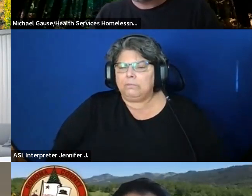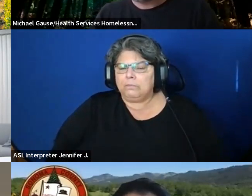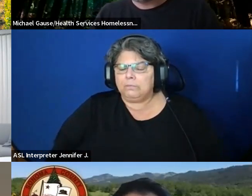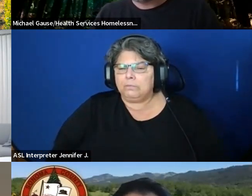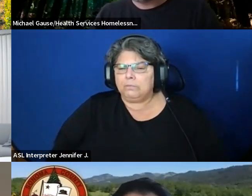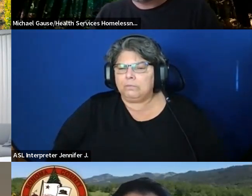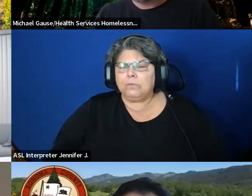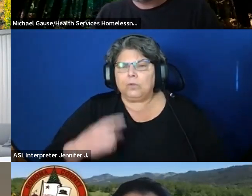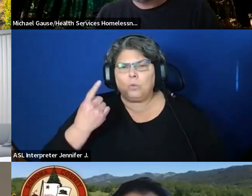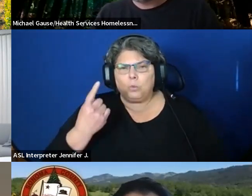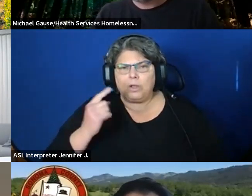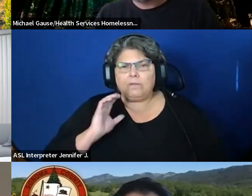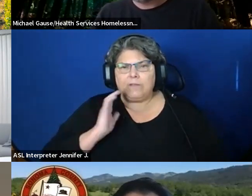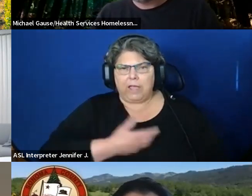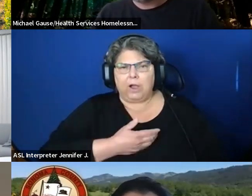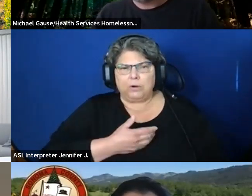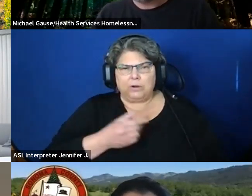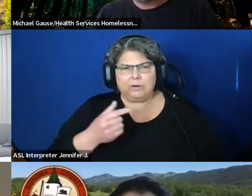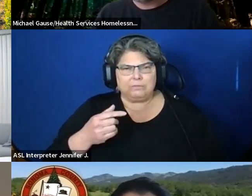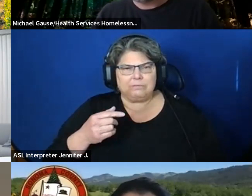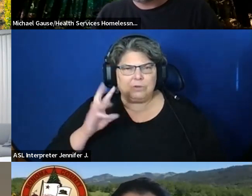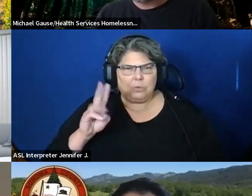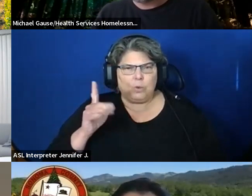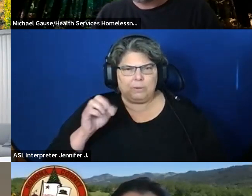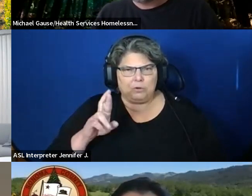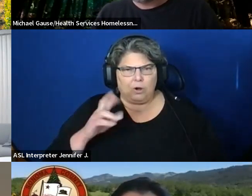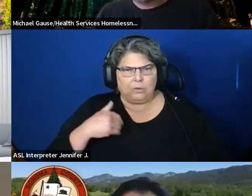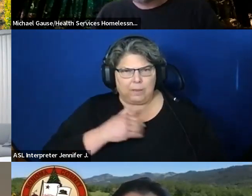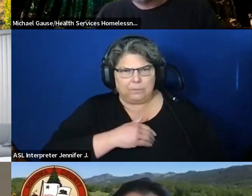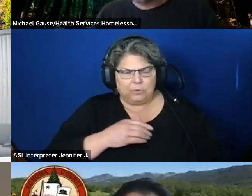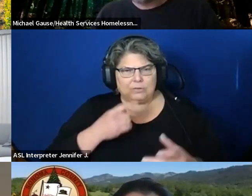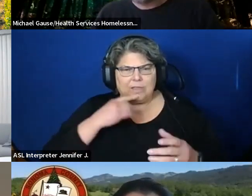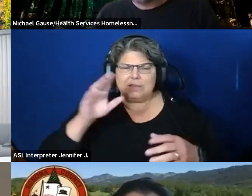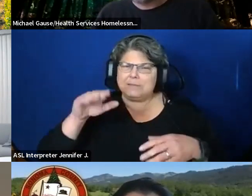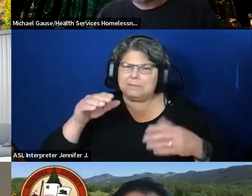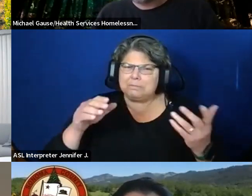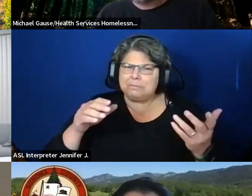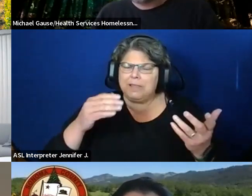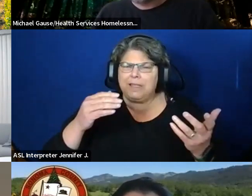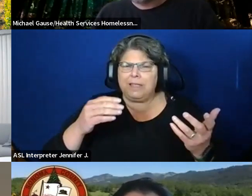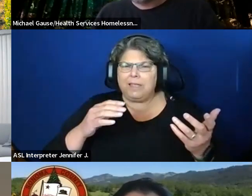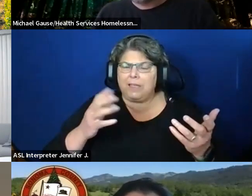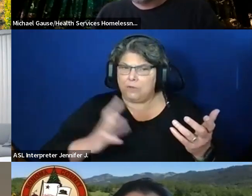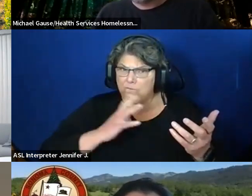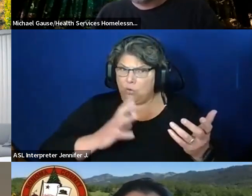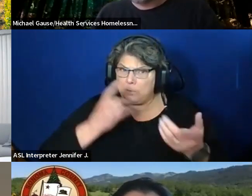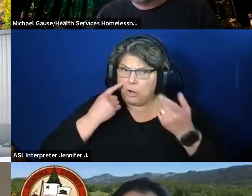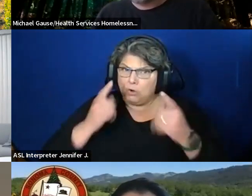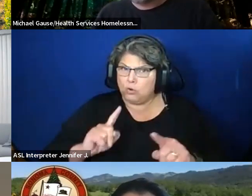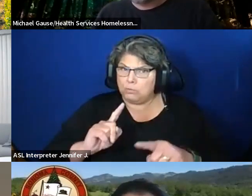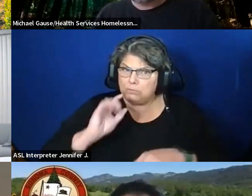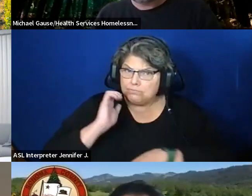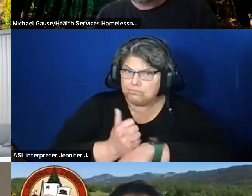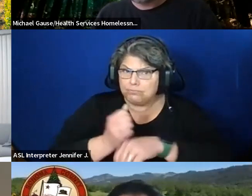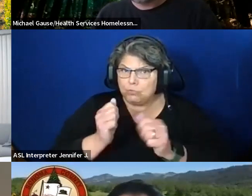One of our webinar guests, Tim, asks, related to, has a formal agreement been reached with